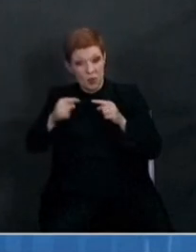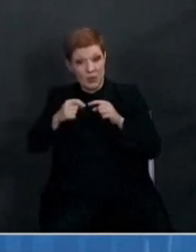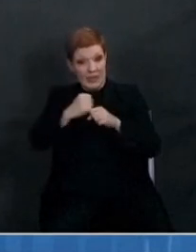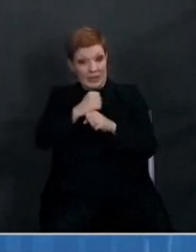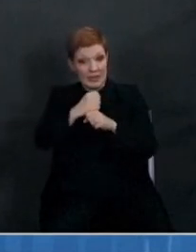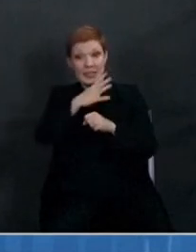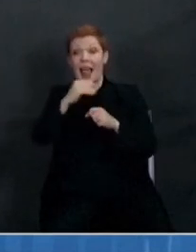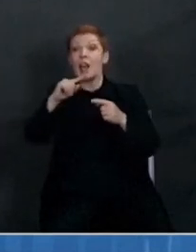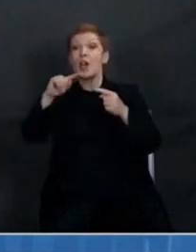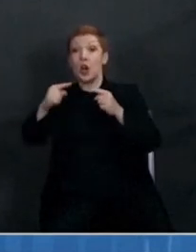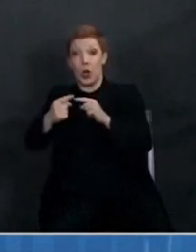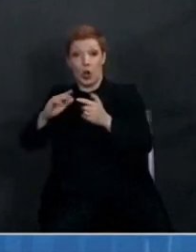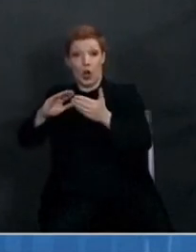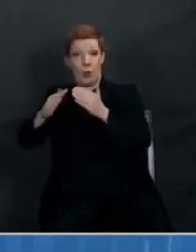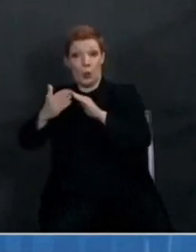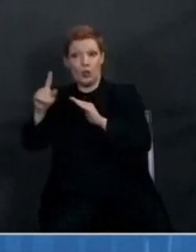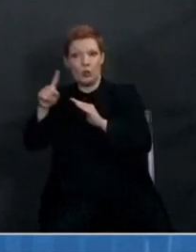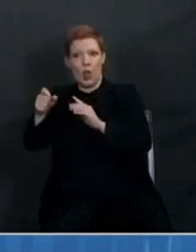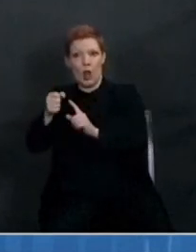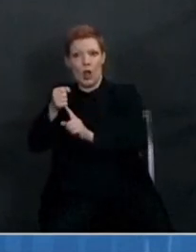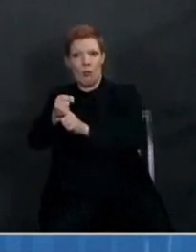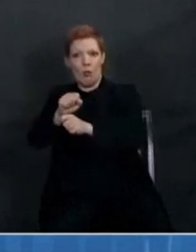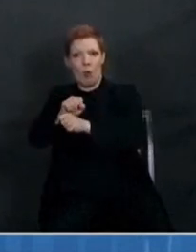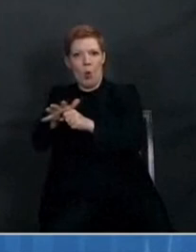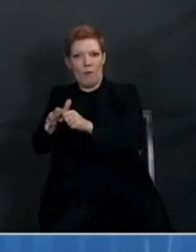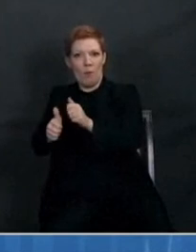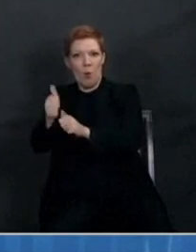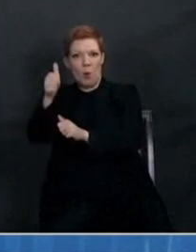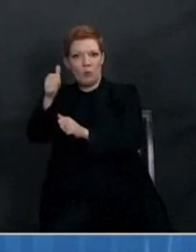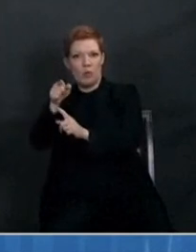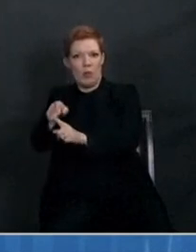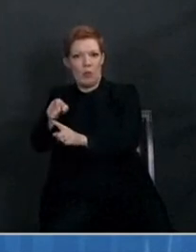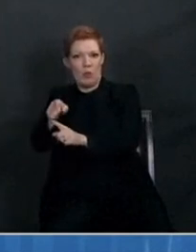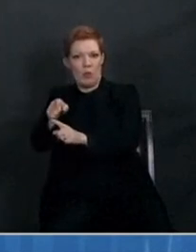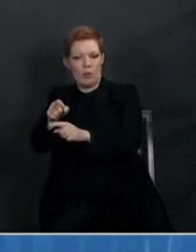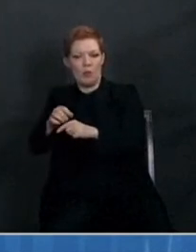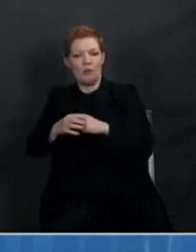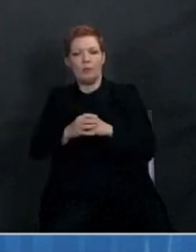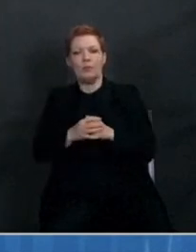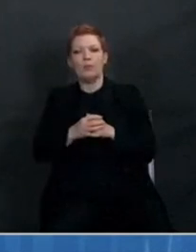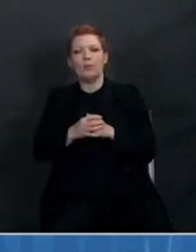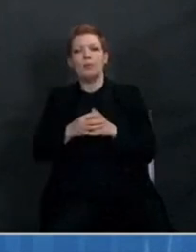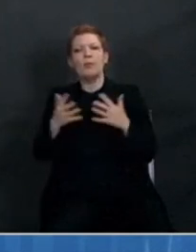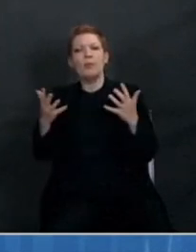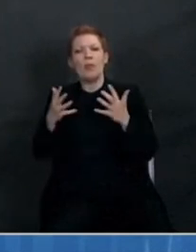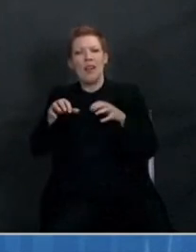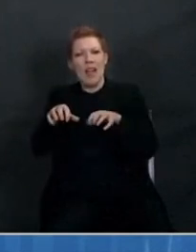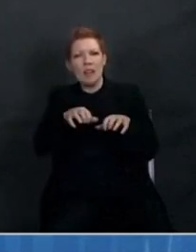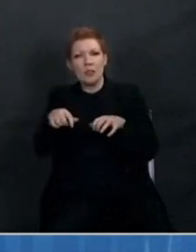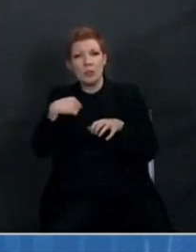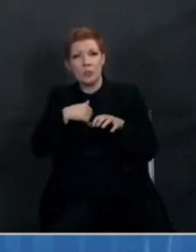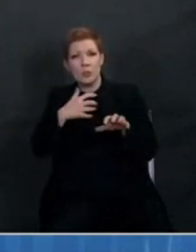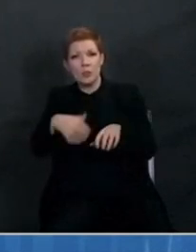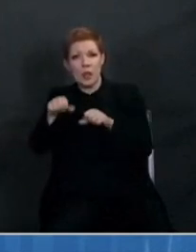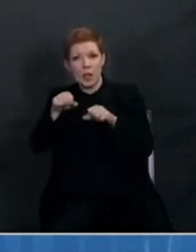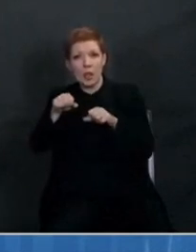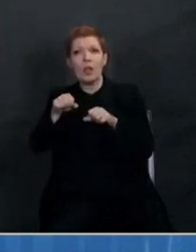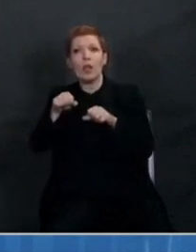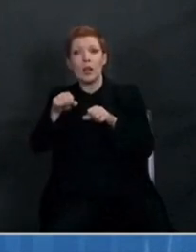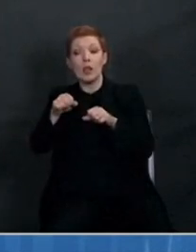the hardest hit. So finally, on our last slide, what actions are we taking? When the Biden-Harris administration began on